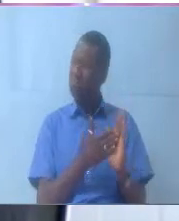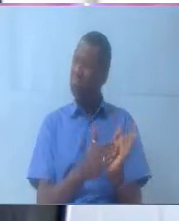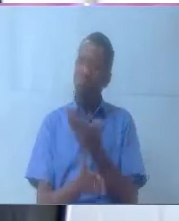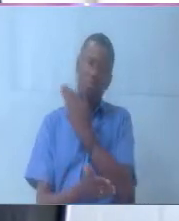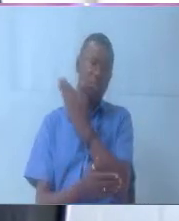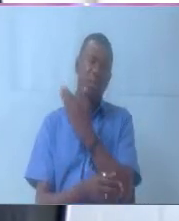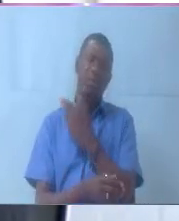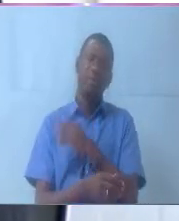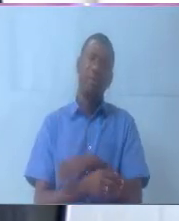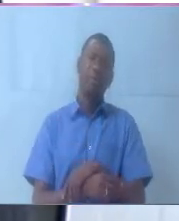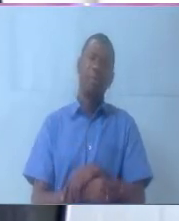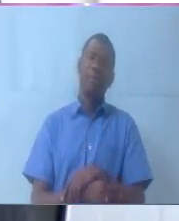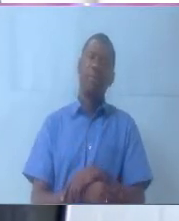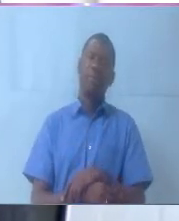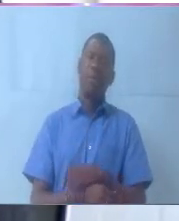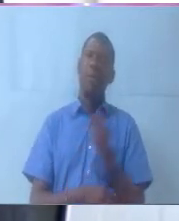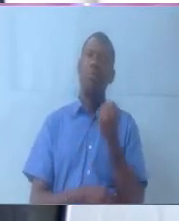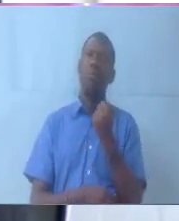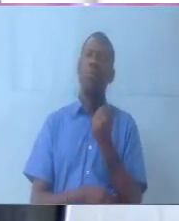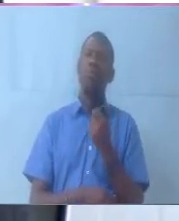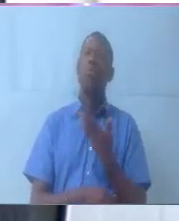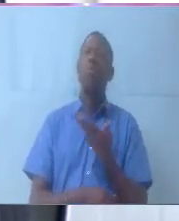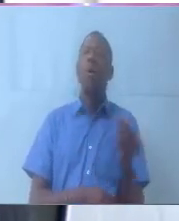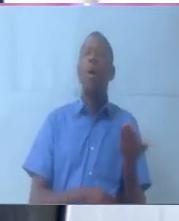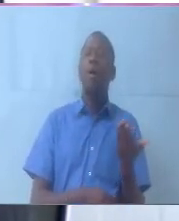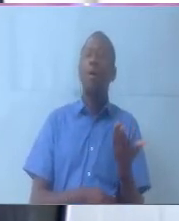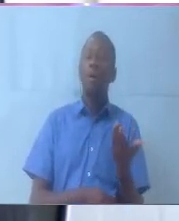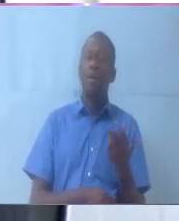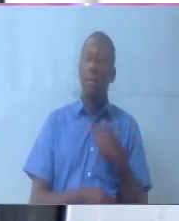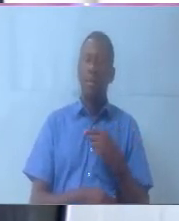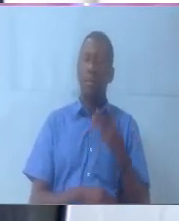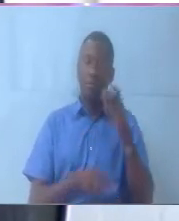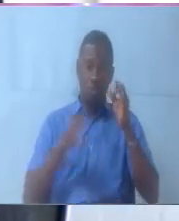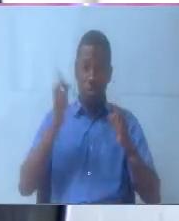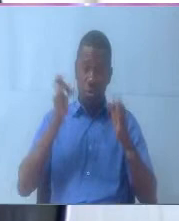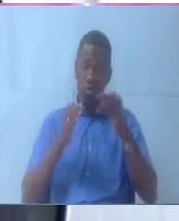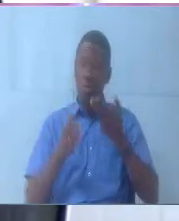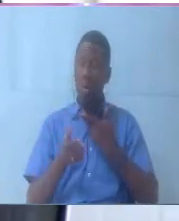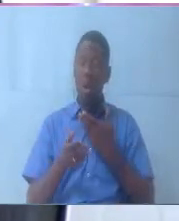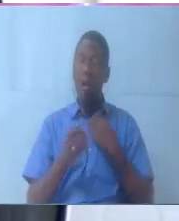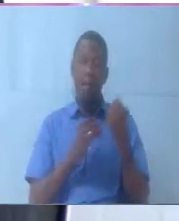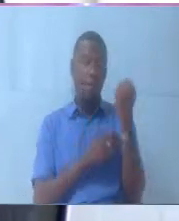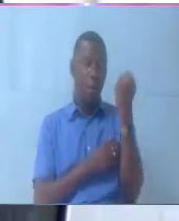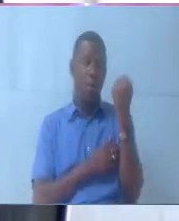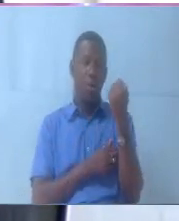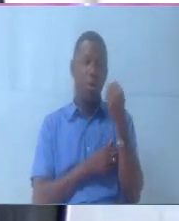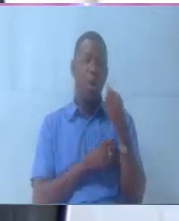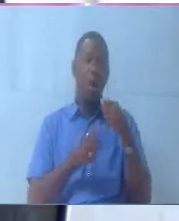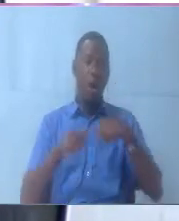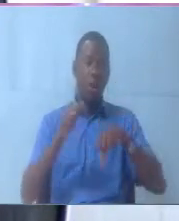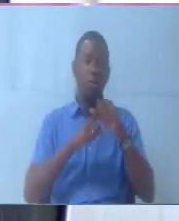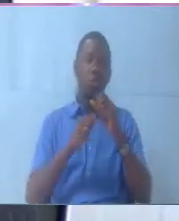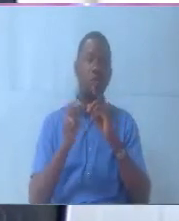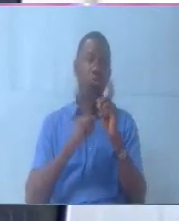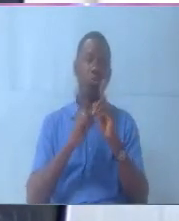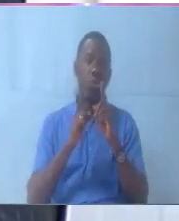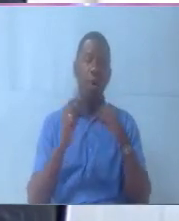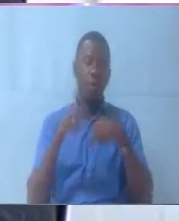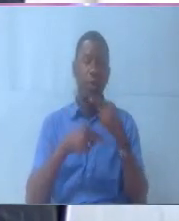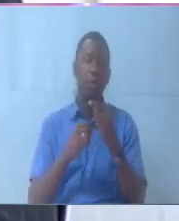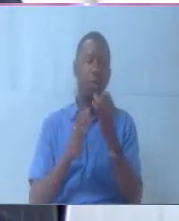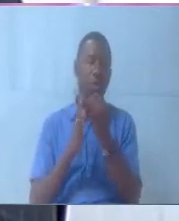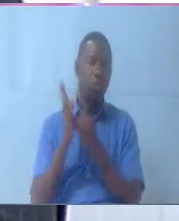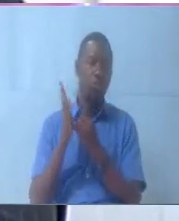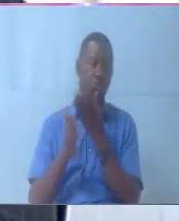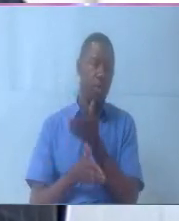mburuka because the court does not have jurisdiction over the matter. katun tela o kiti bunda man sembo soto purka o kito tamandi